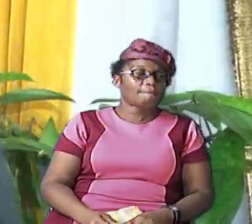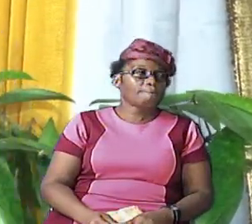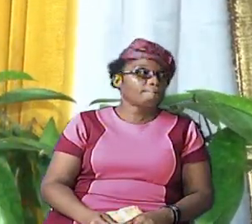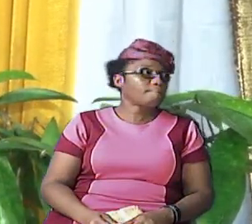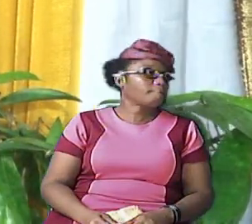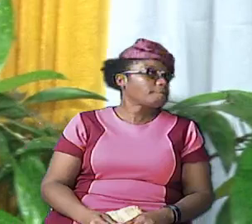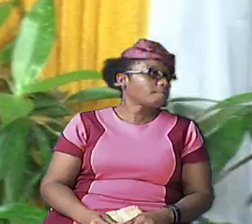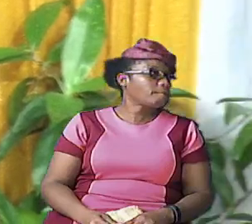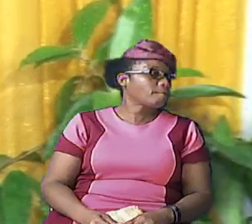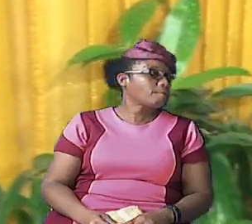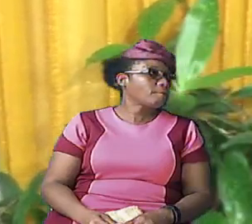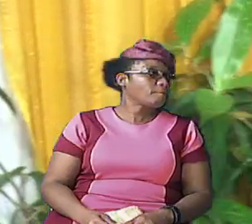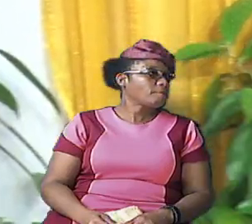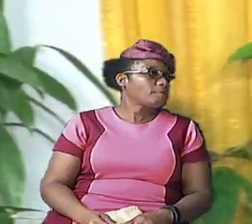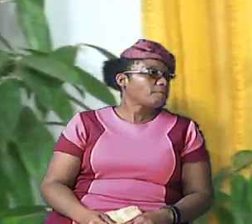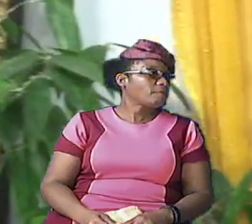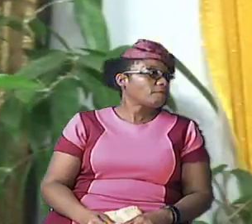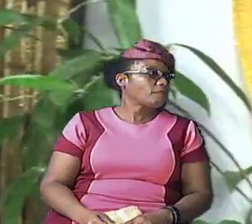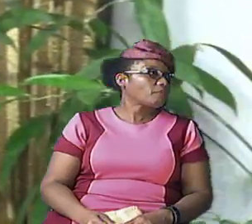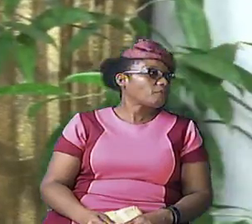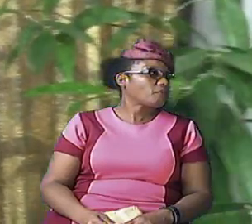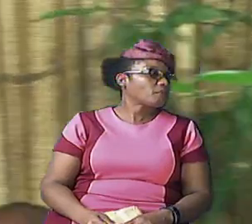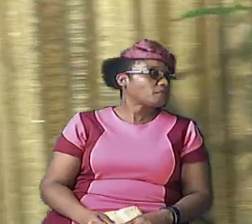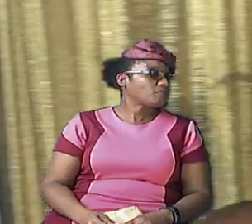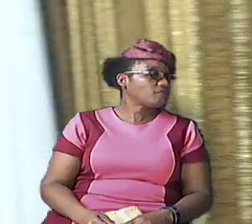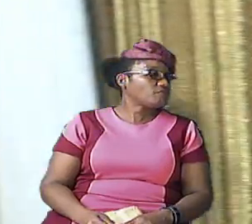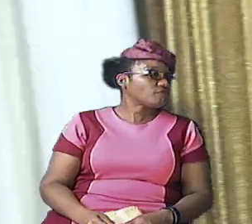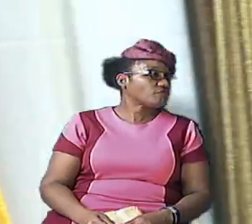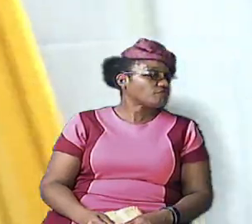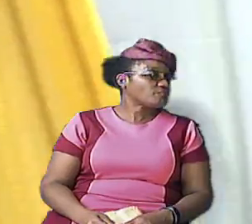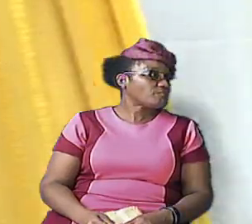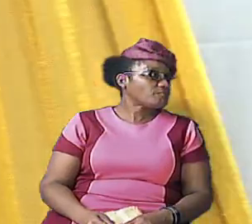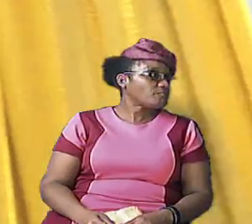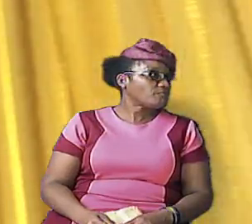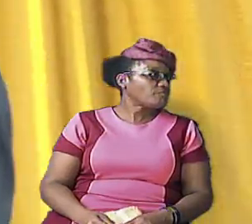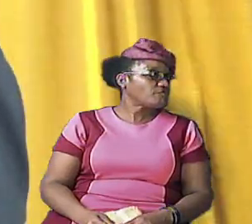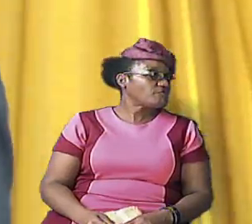Praise God. I know she was around and...